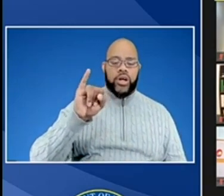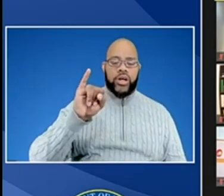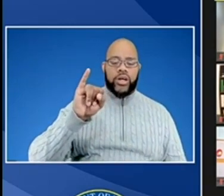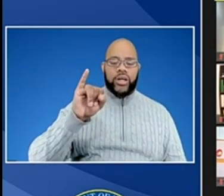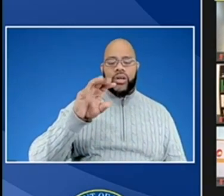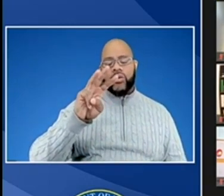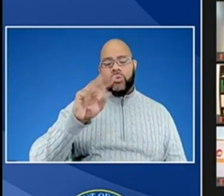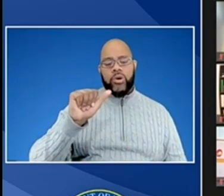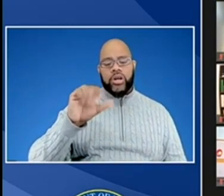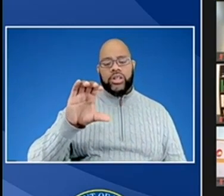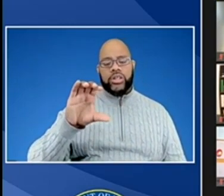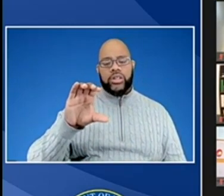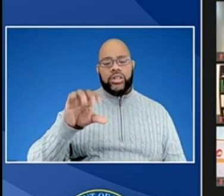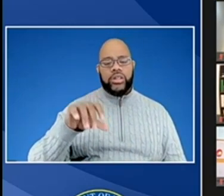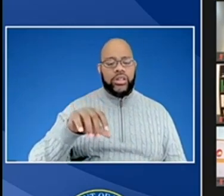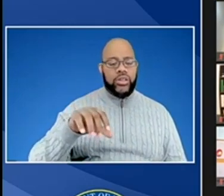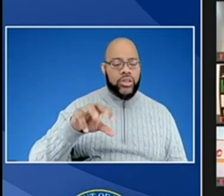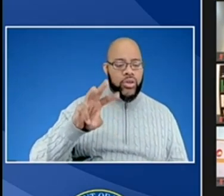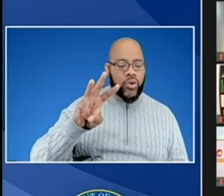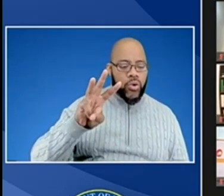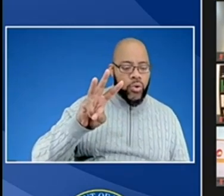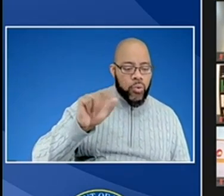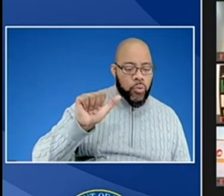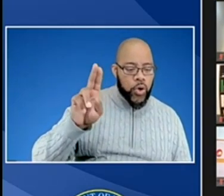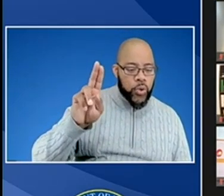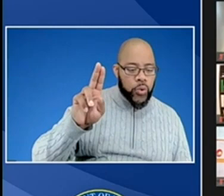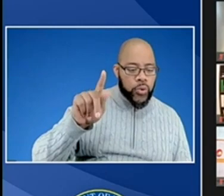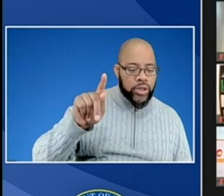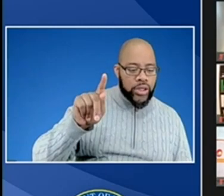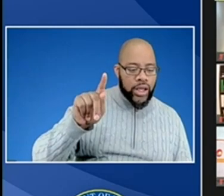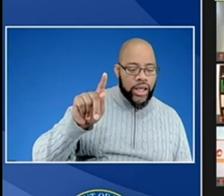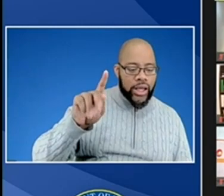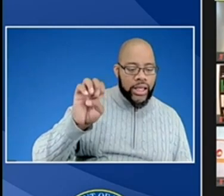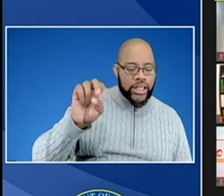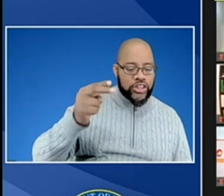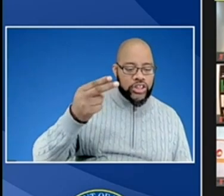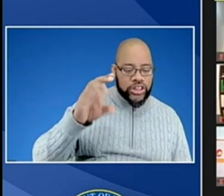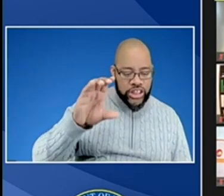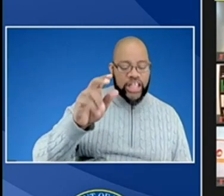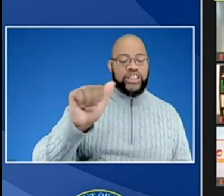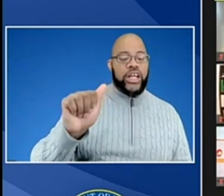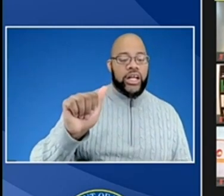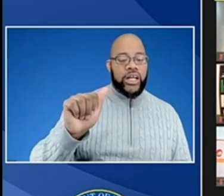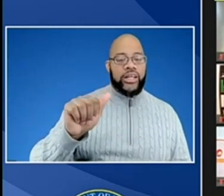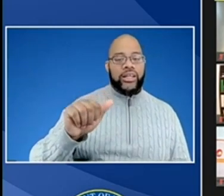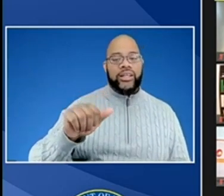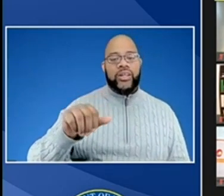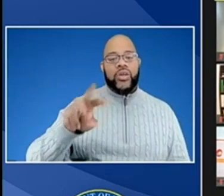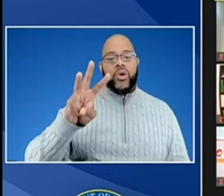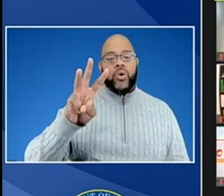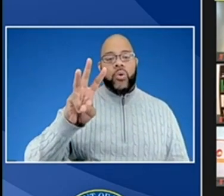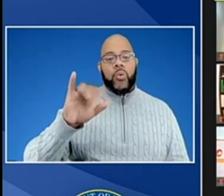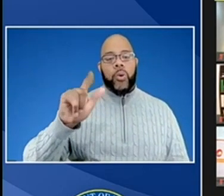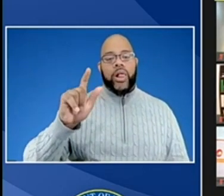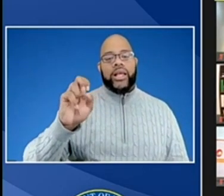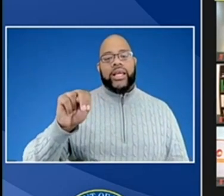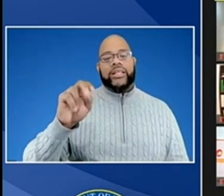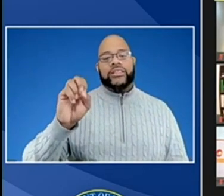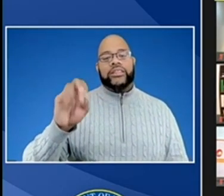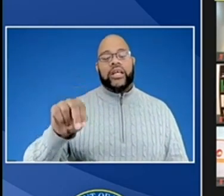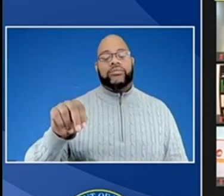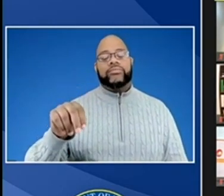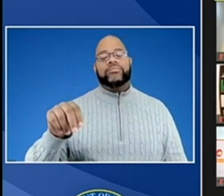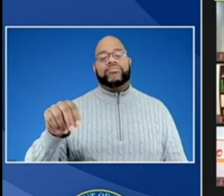as alternate. Waukesha Wilkerson, present. Waukesha, thank you very much. And last but not